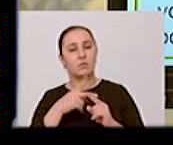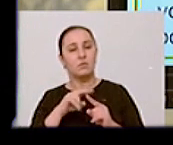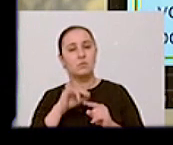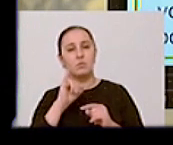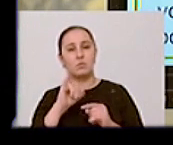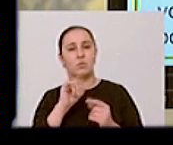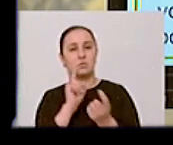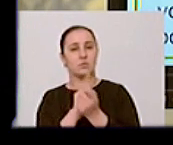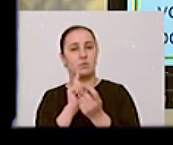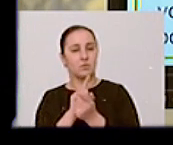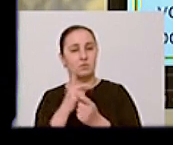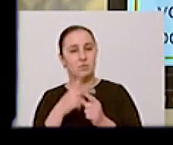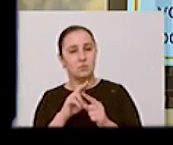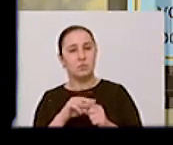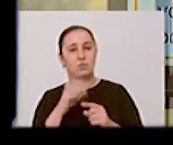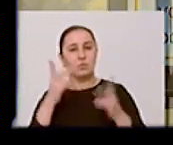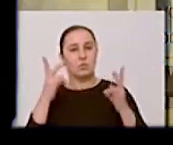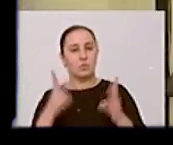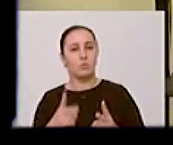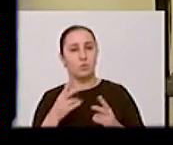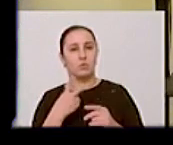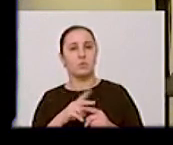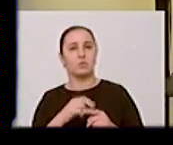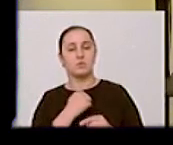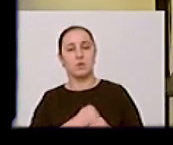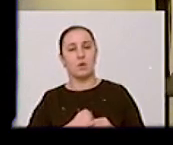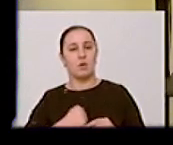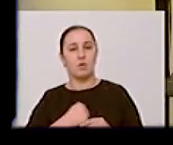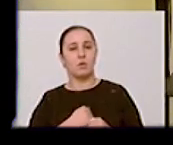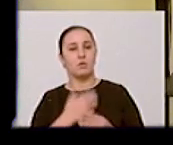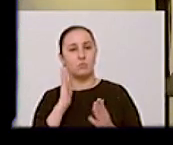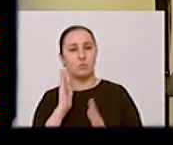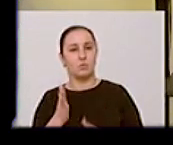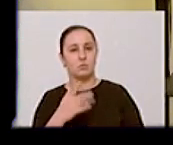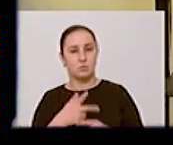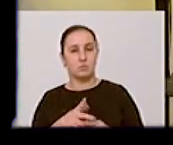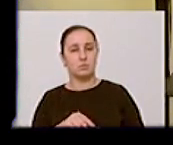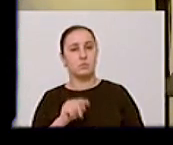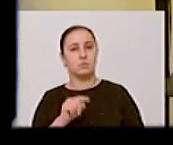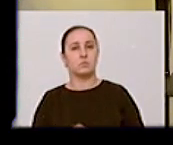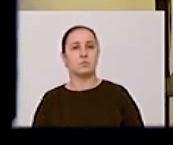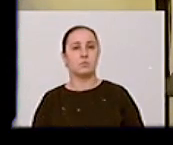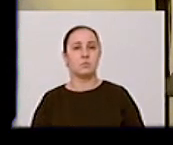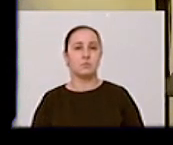yo'ldan chiqardilarki, qurboni jaholat bo'ldingiz.